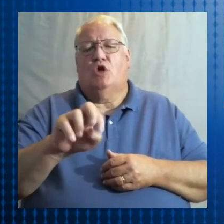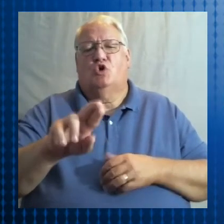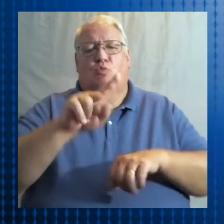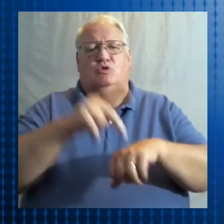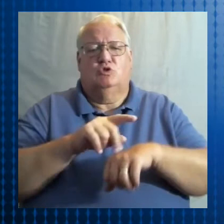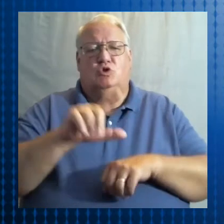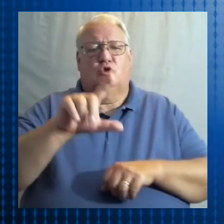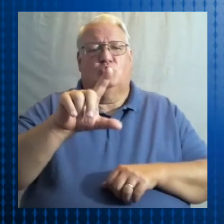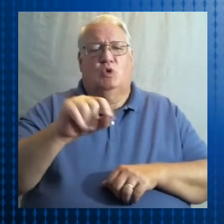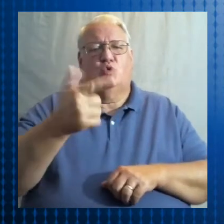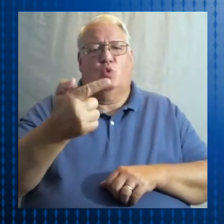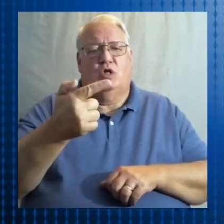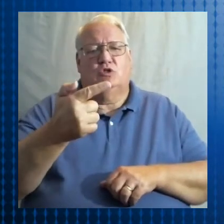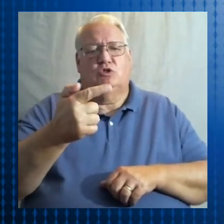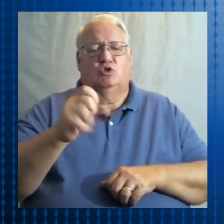2021 superstar.